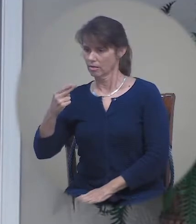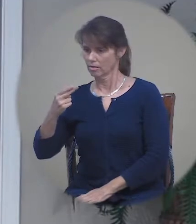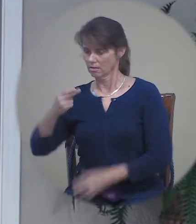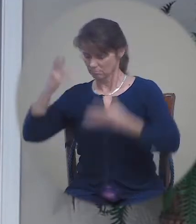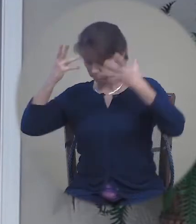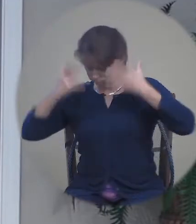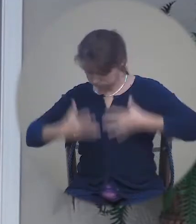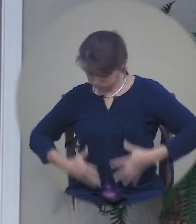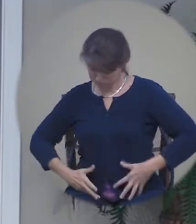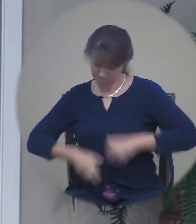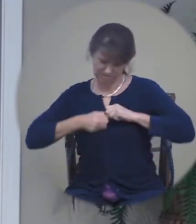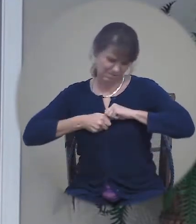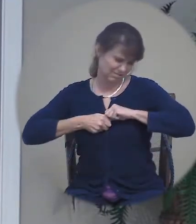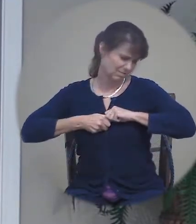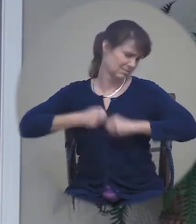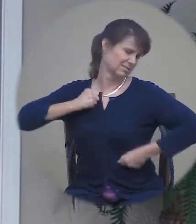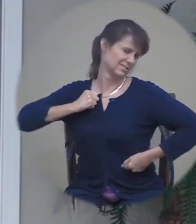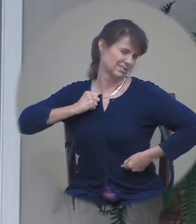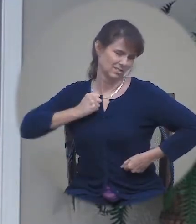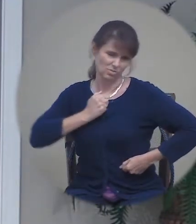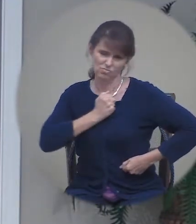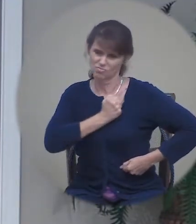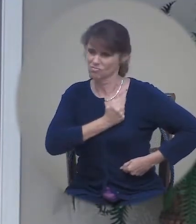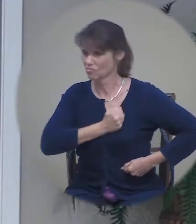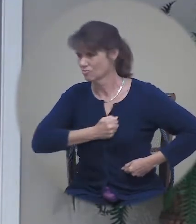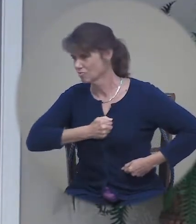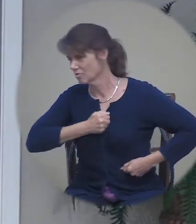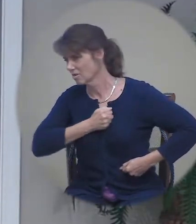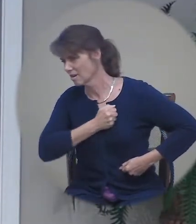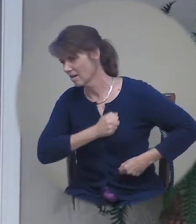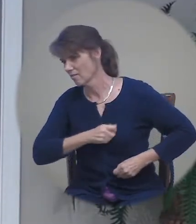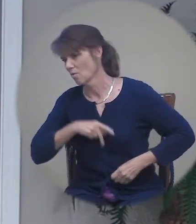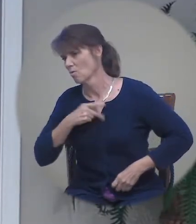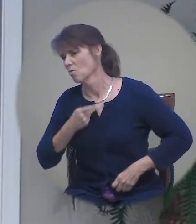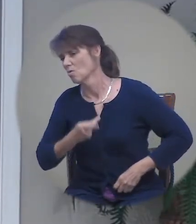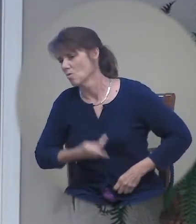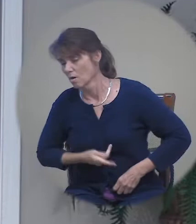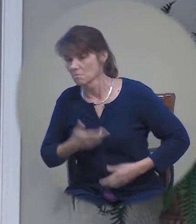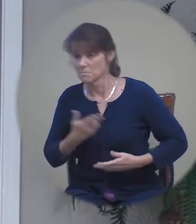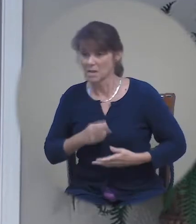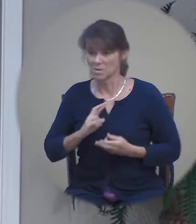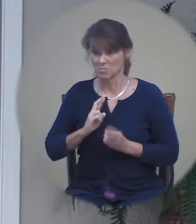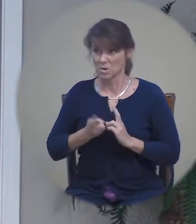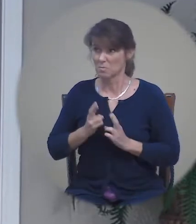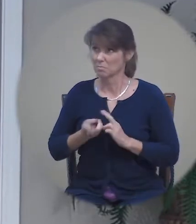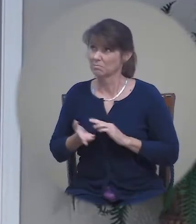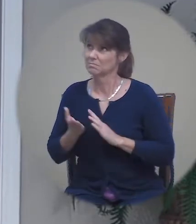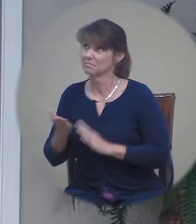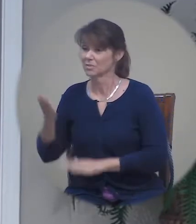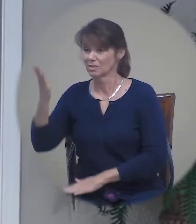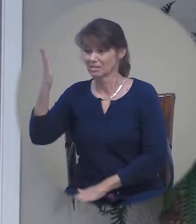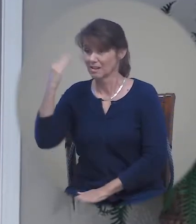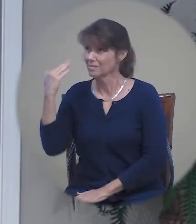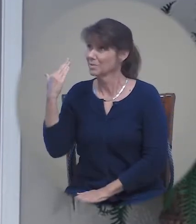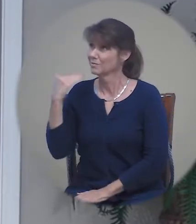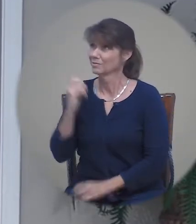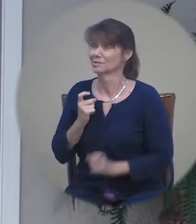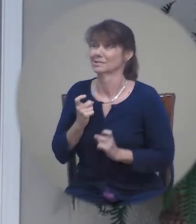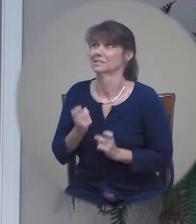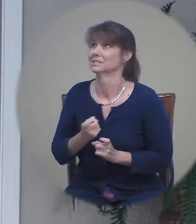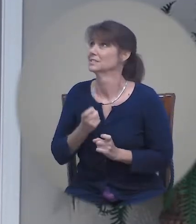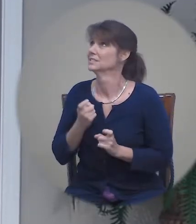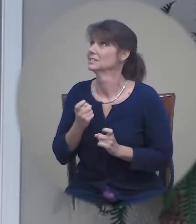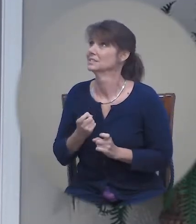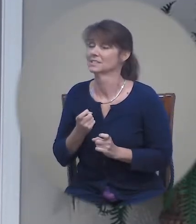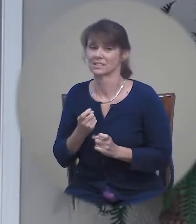clothes, he rents his garment, extreme grief, maybe even a sense of repentance before God for his earlier actions or interactions